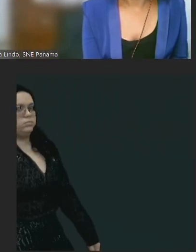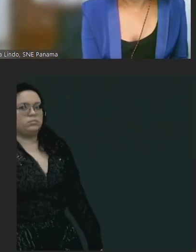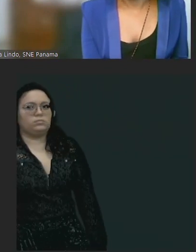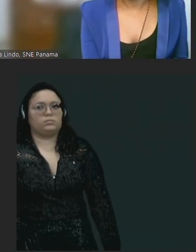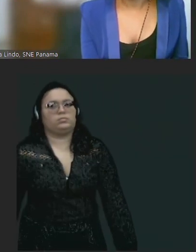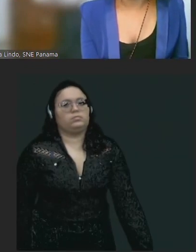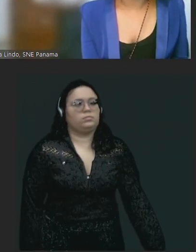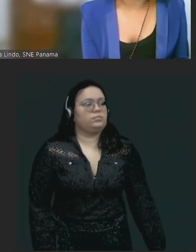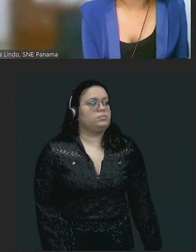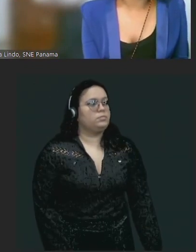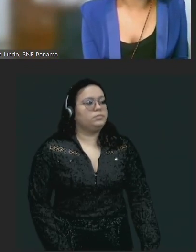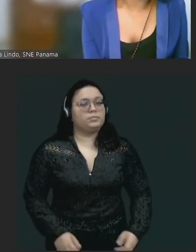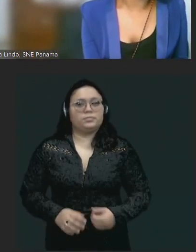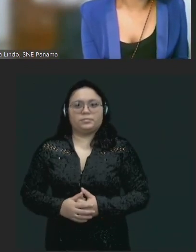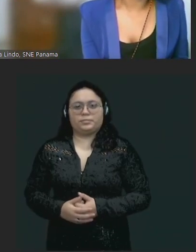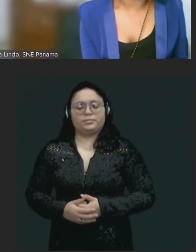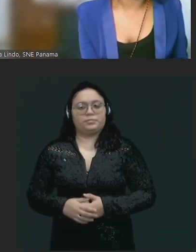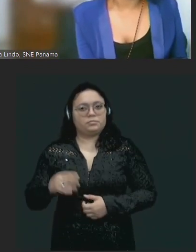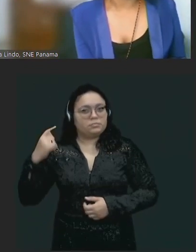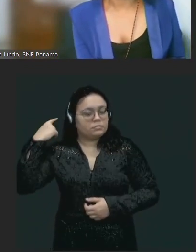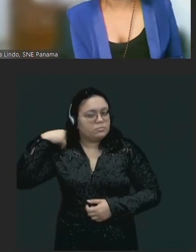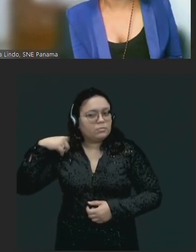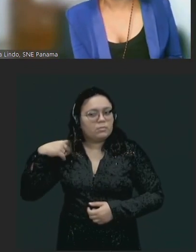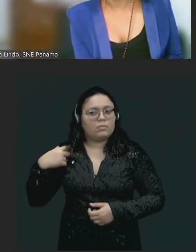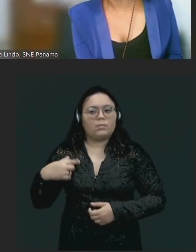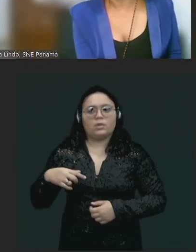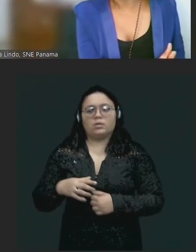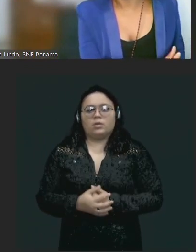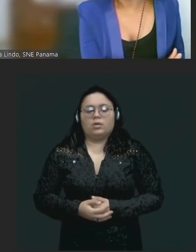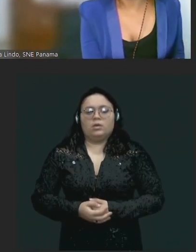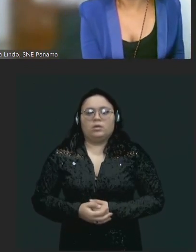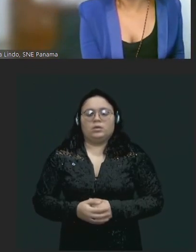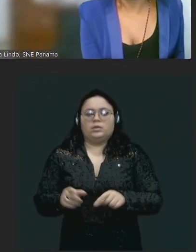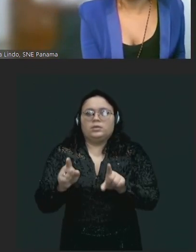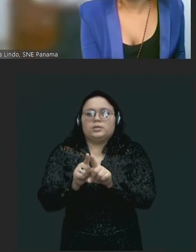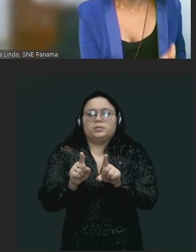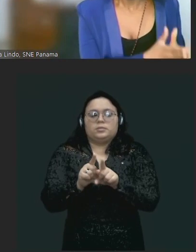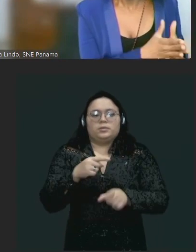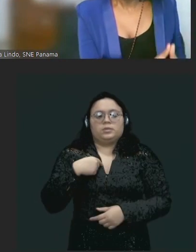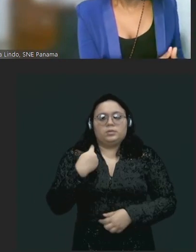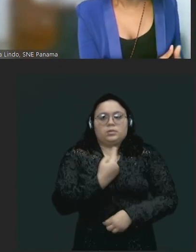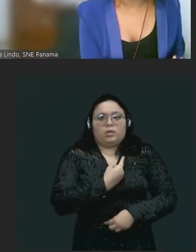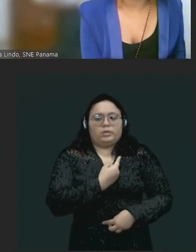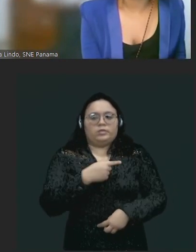for adaptive infrastructure. We are working also with